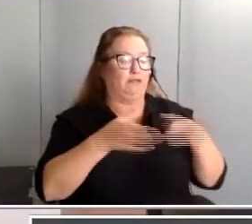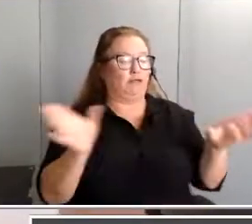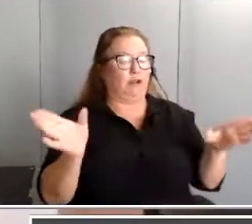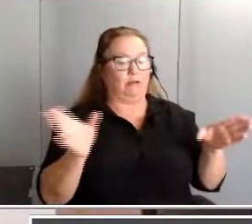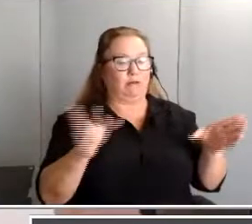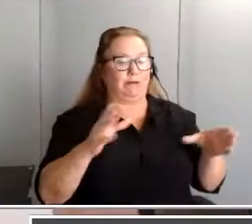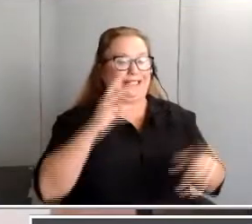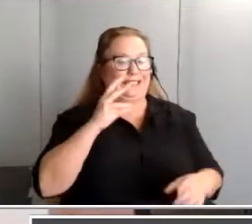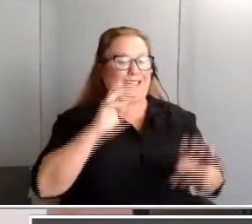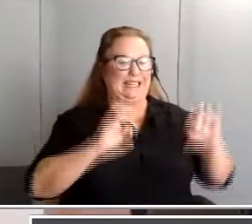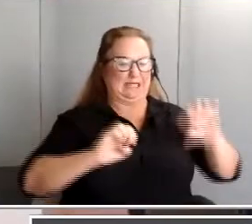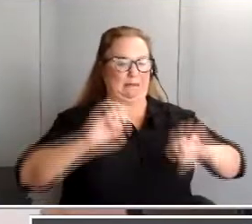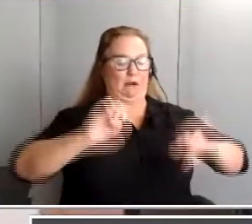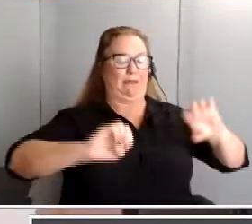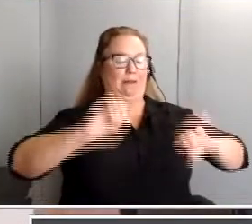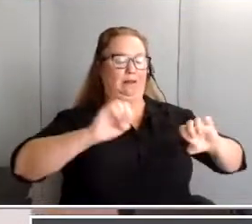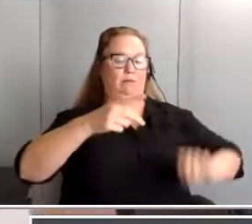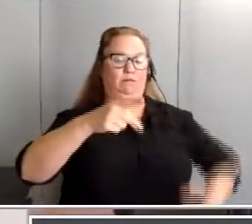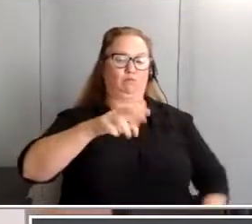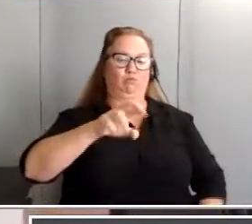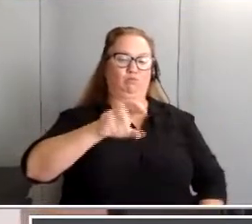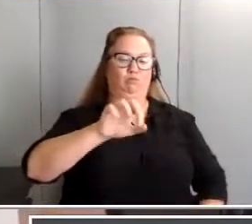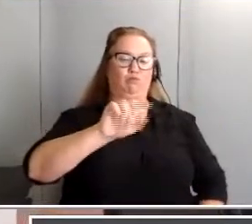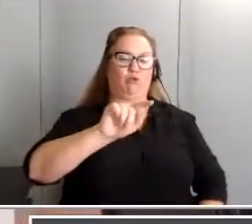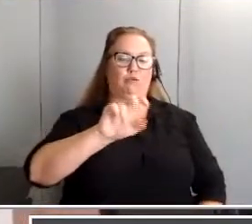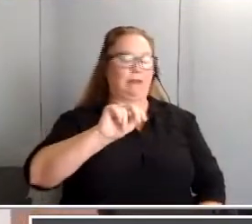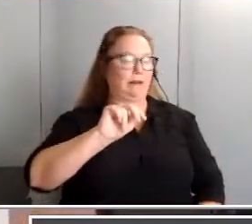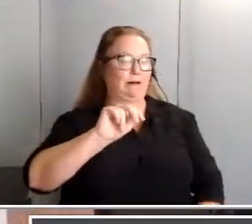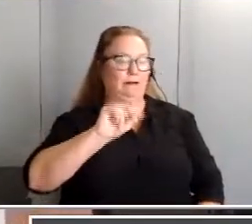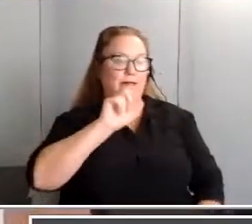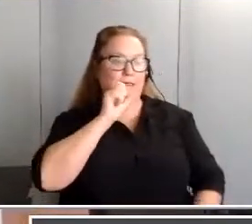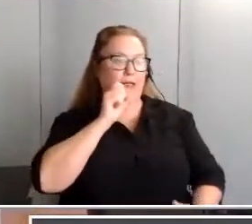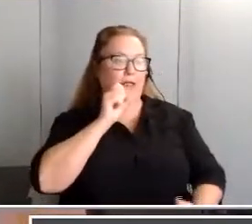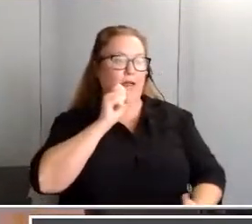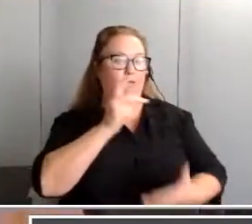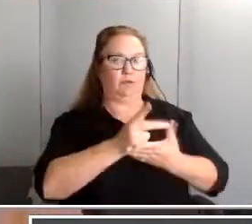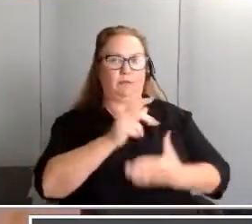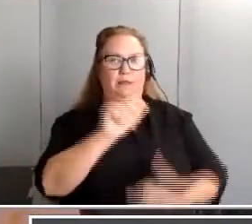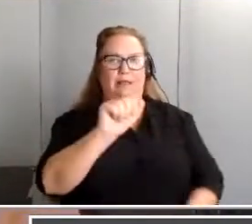experimental proton. It's not approved by the AMA.